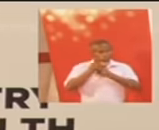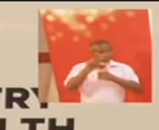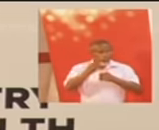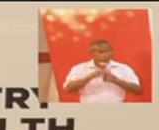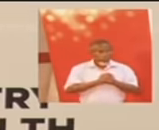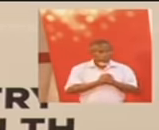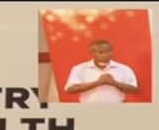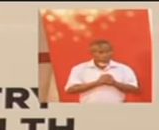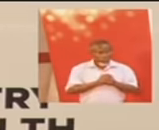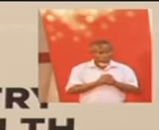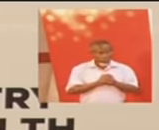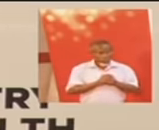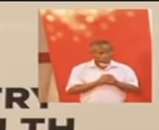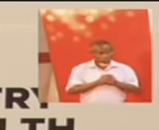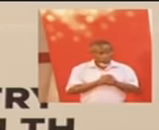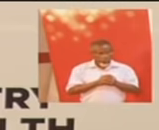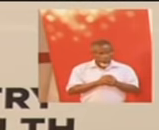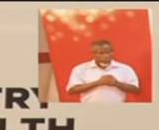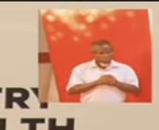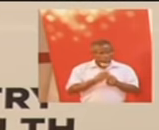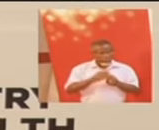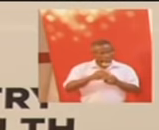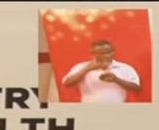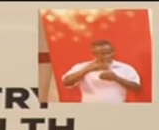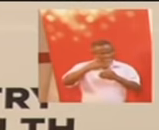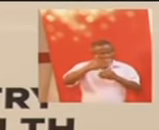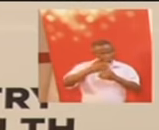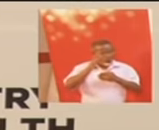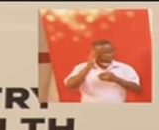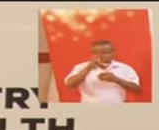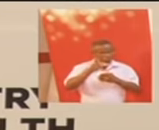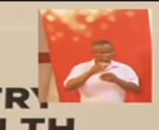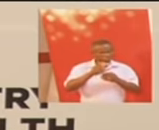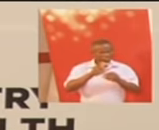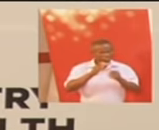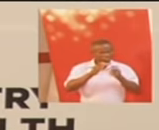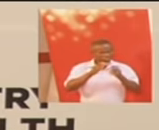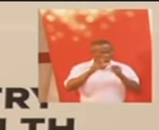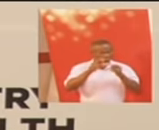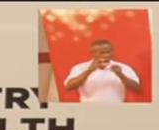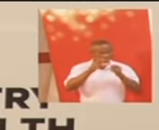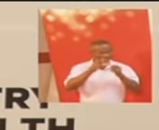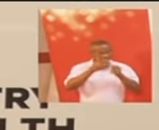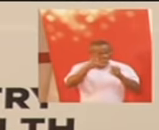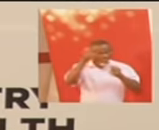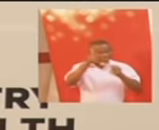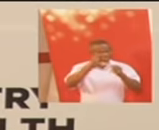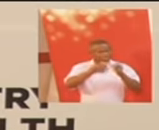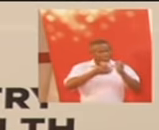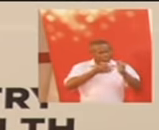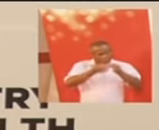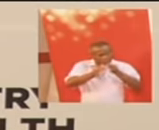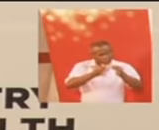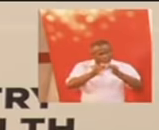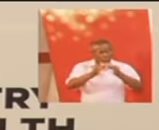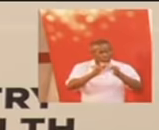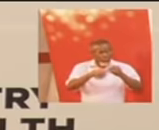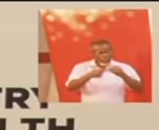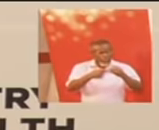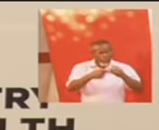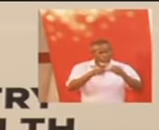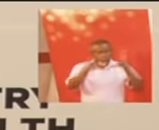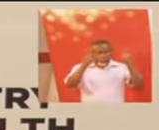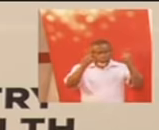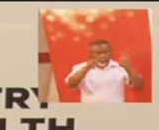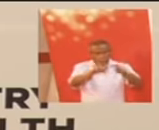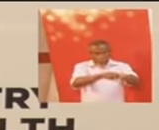be able to properly define what are the symptoms of long COVID as we described it. But again, those are the two main ones